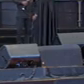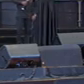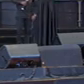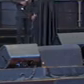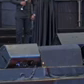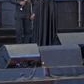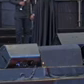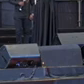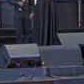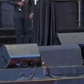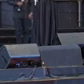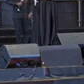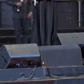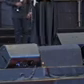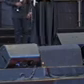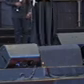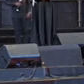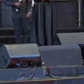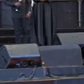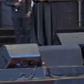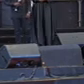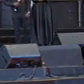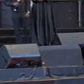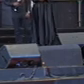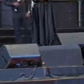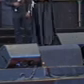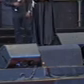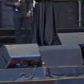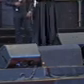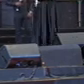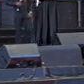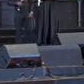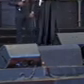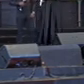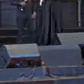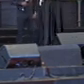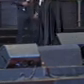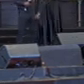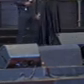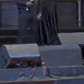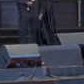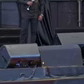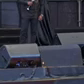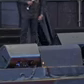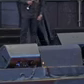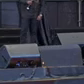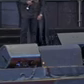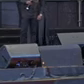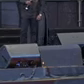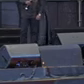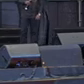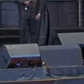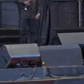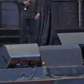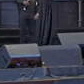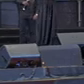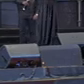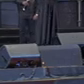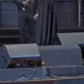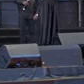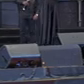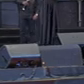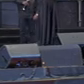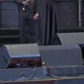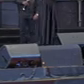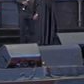envelope the ashers have the envelopes the ashers have the envelopes all over please get an envelope the giving details are